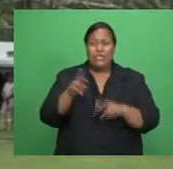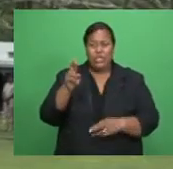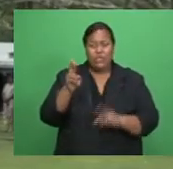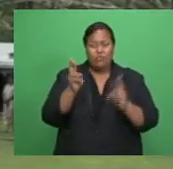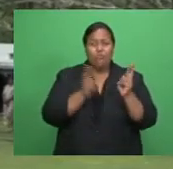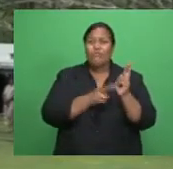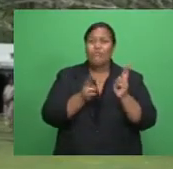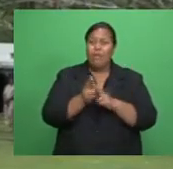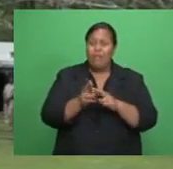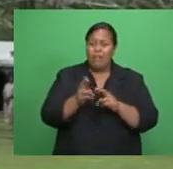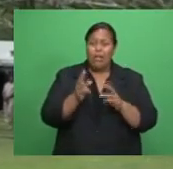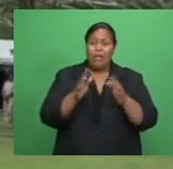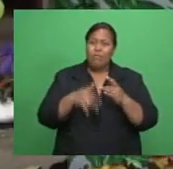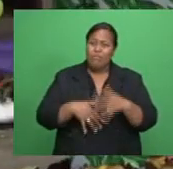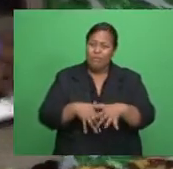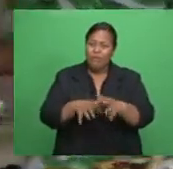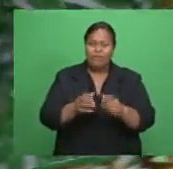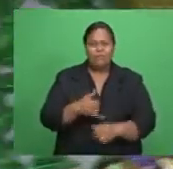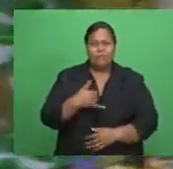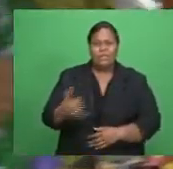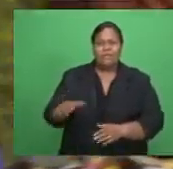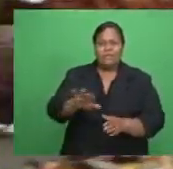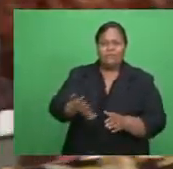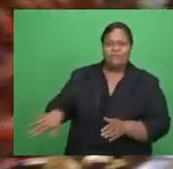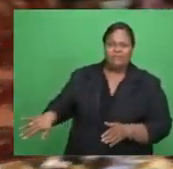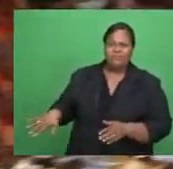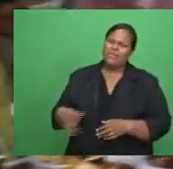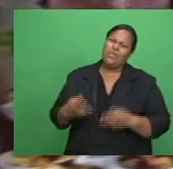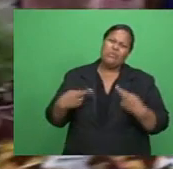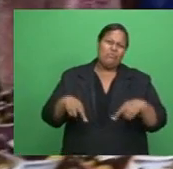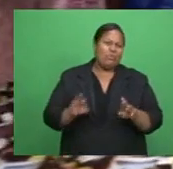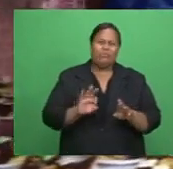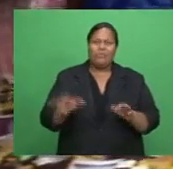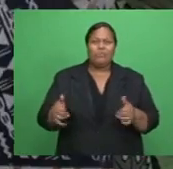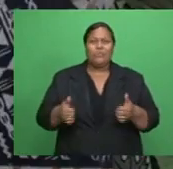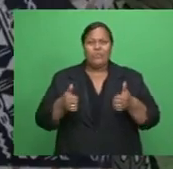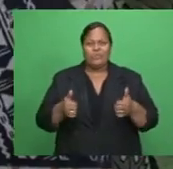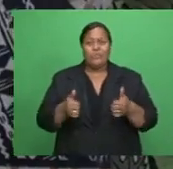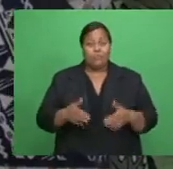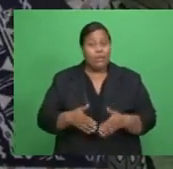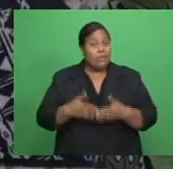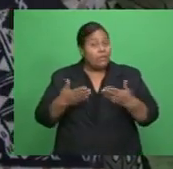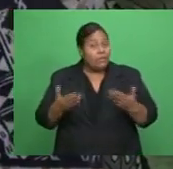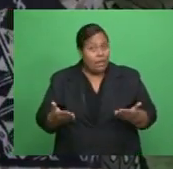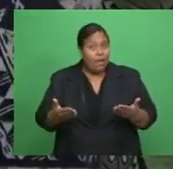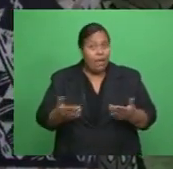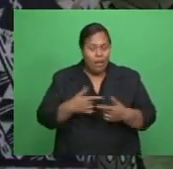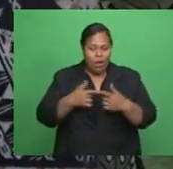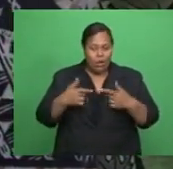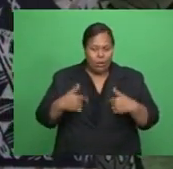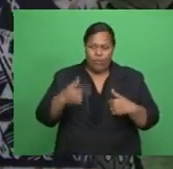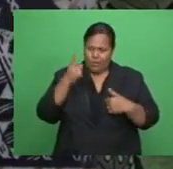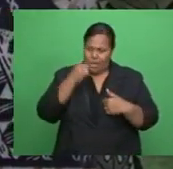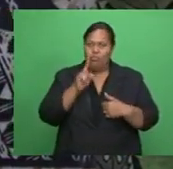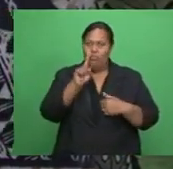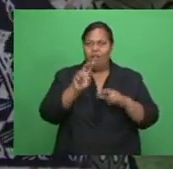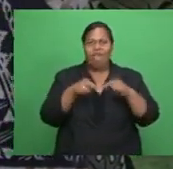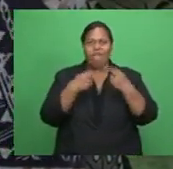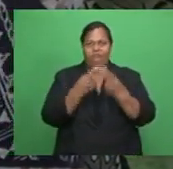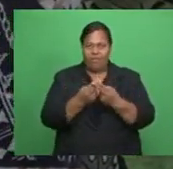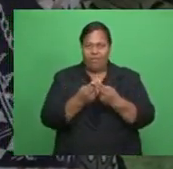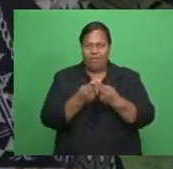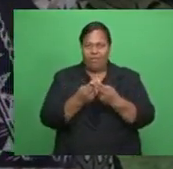a backward road system. And I will never accept the idea that we can leave even one family or one